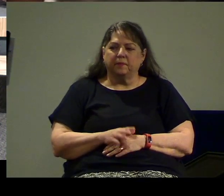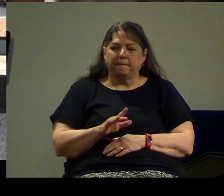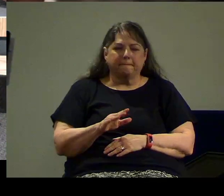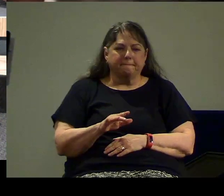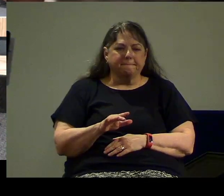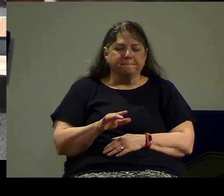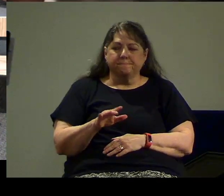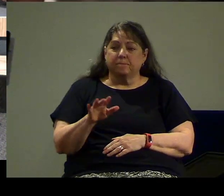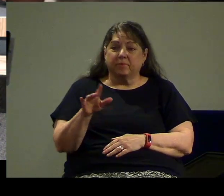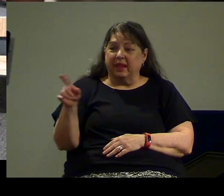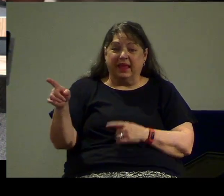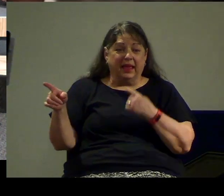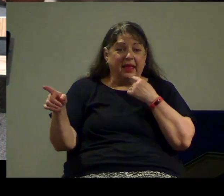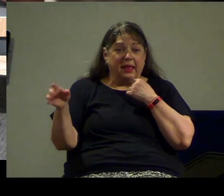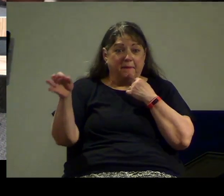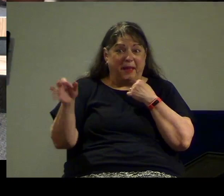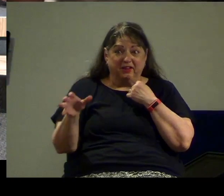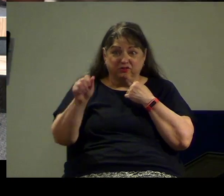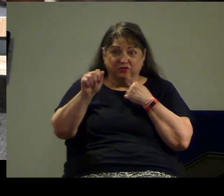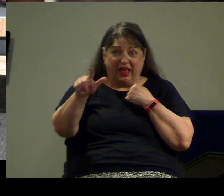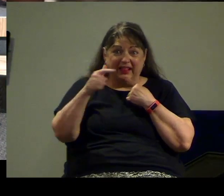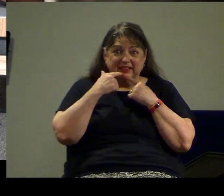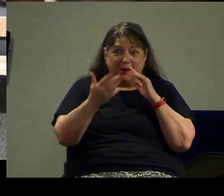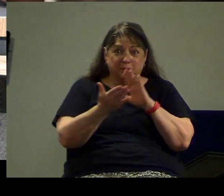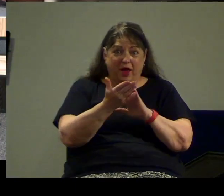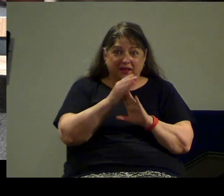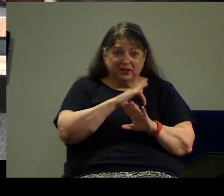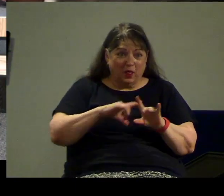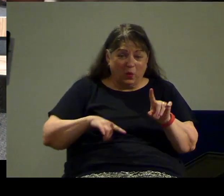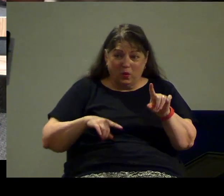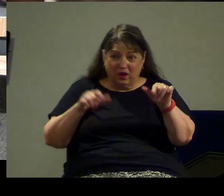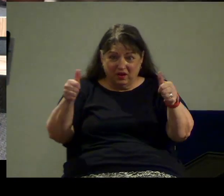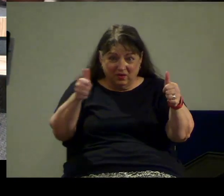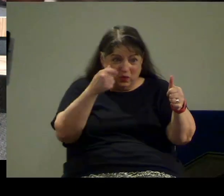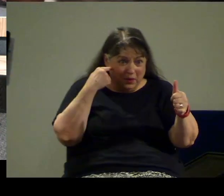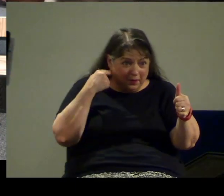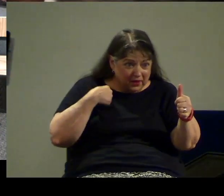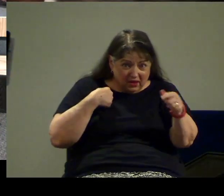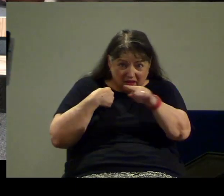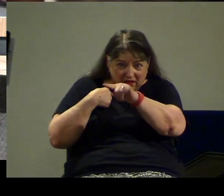Praise the Lord. We good back there? Amen.